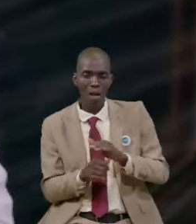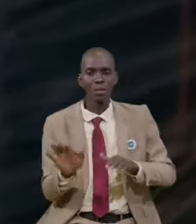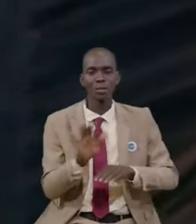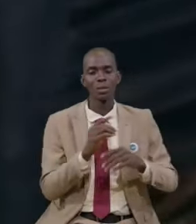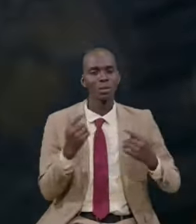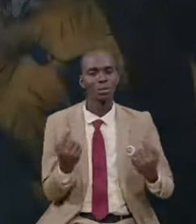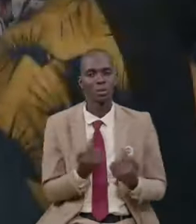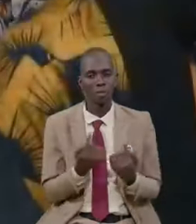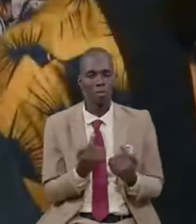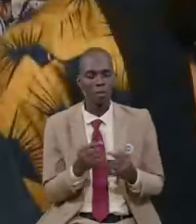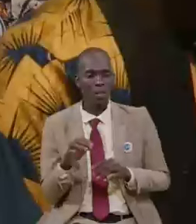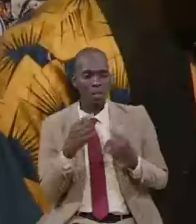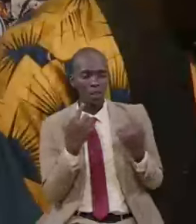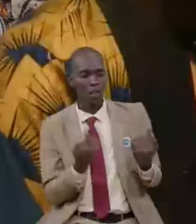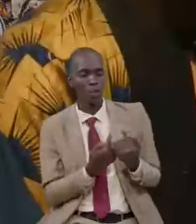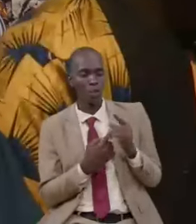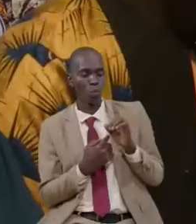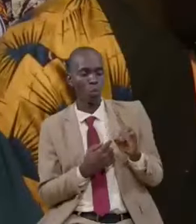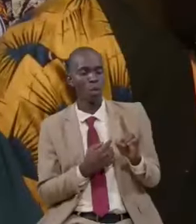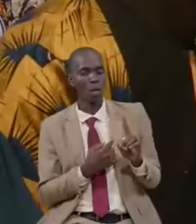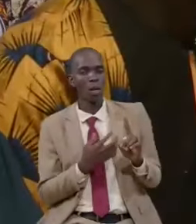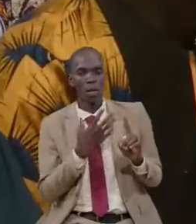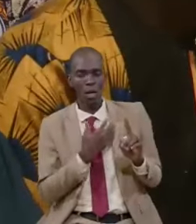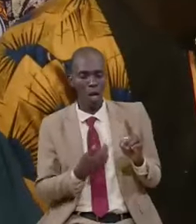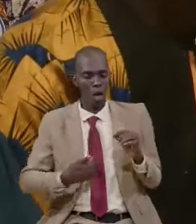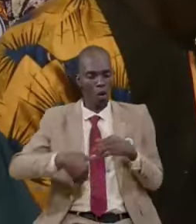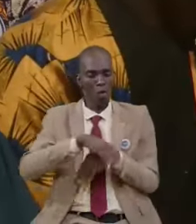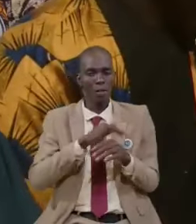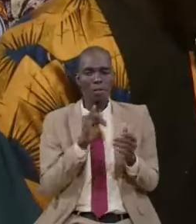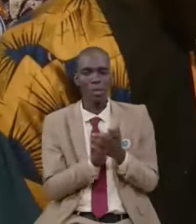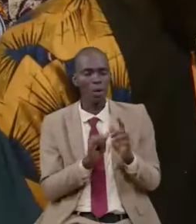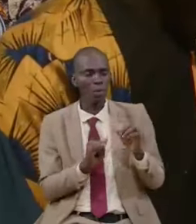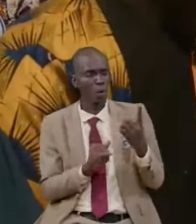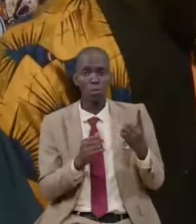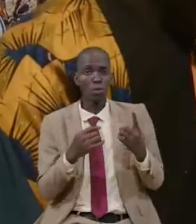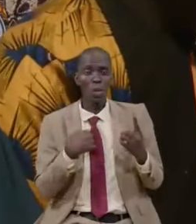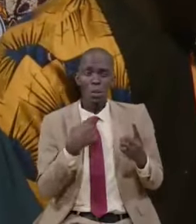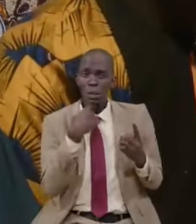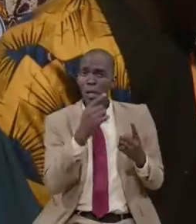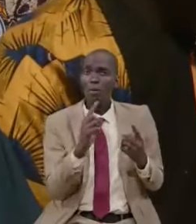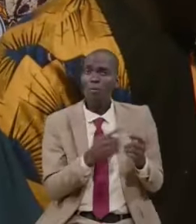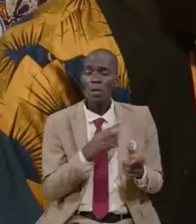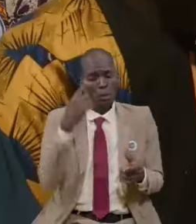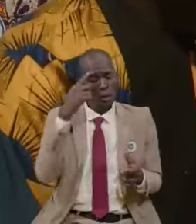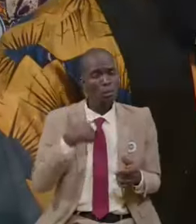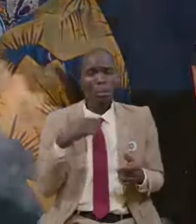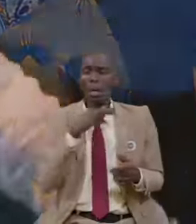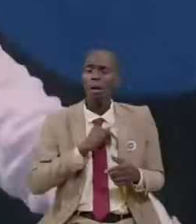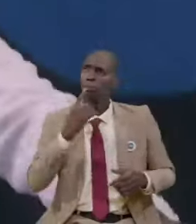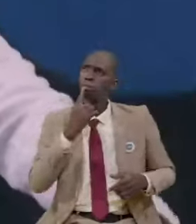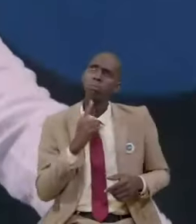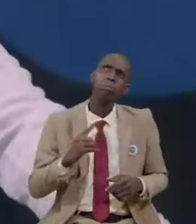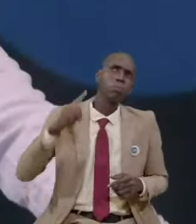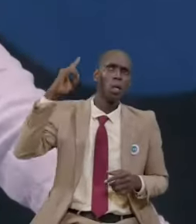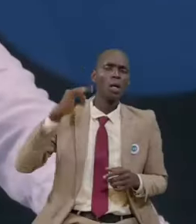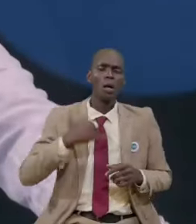it with, you know, believe me, I swear to God Almighty that I am righteous. And